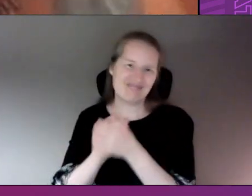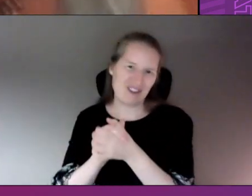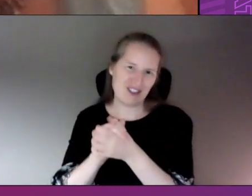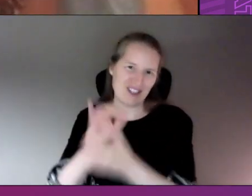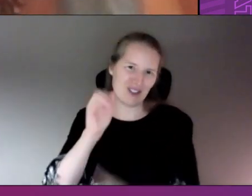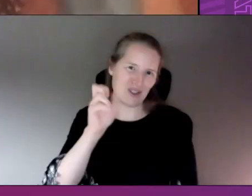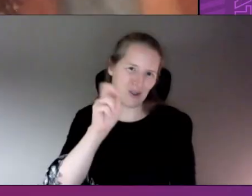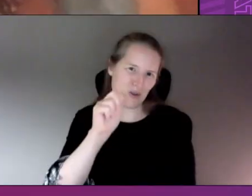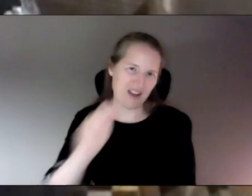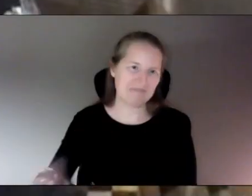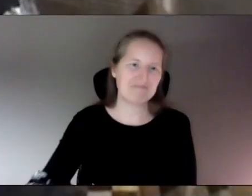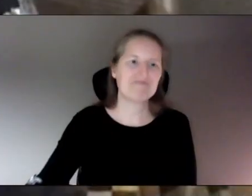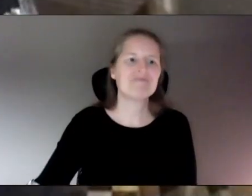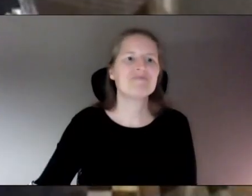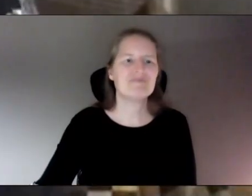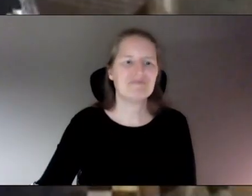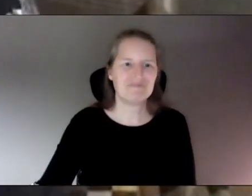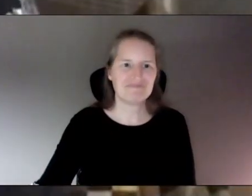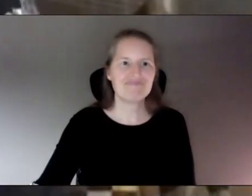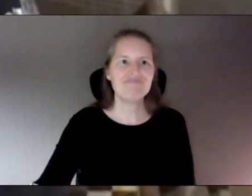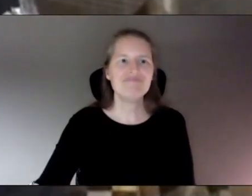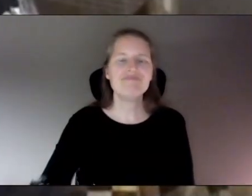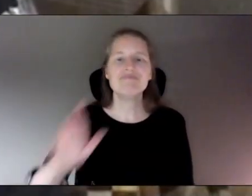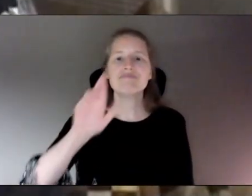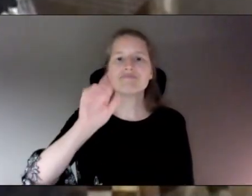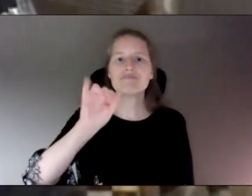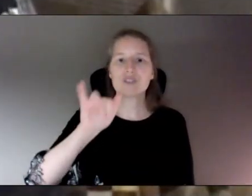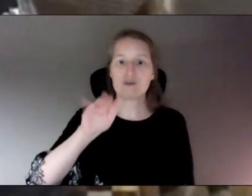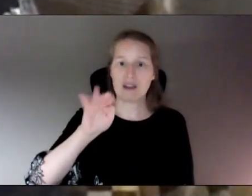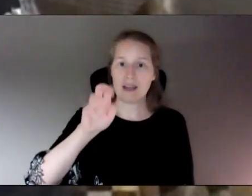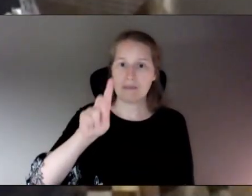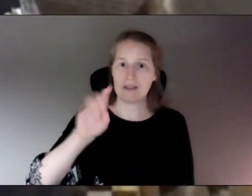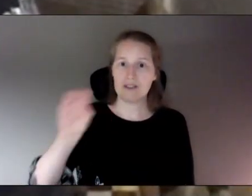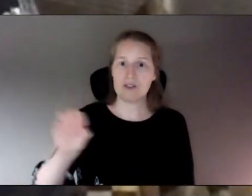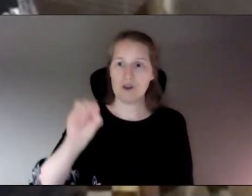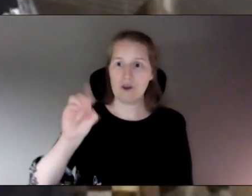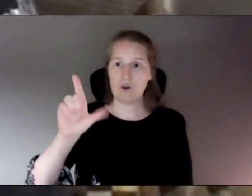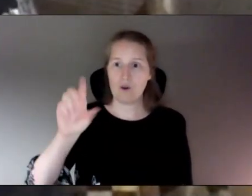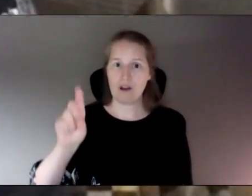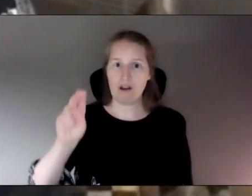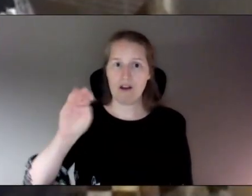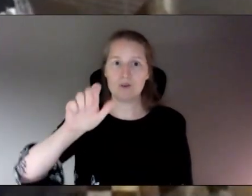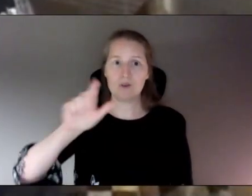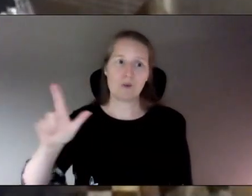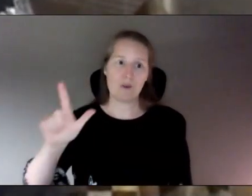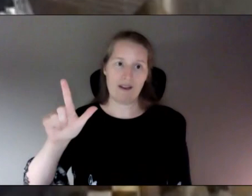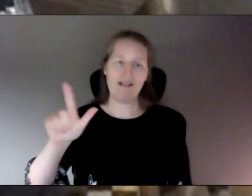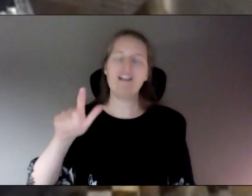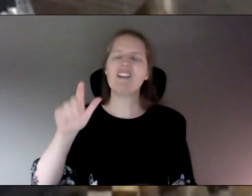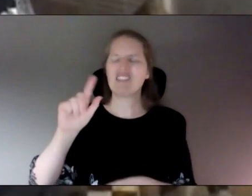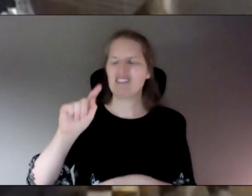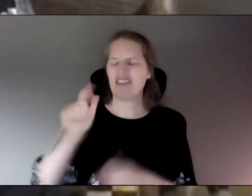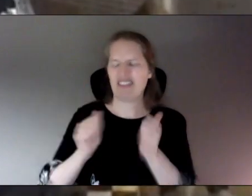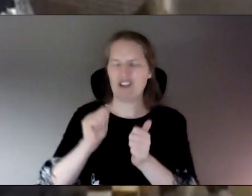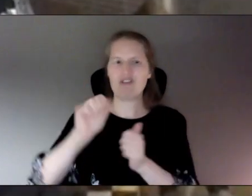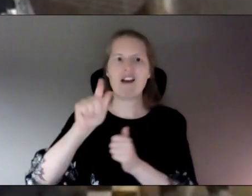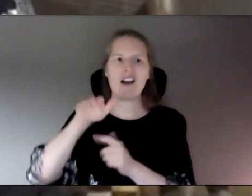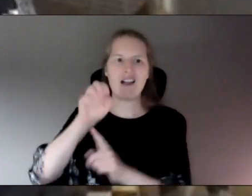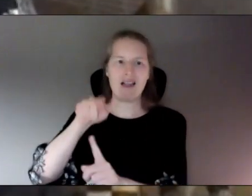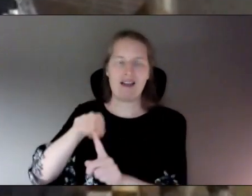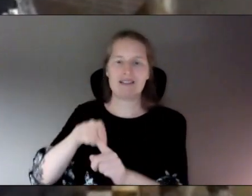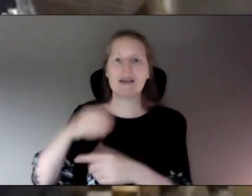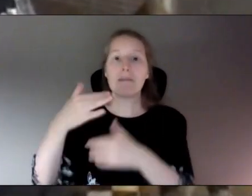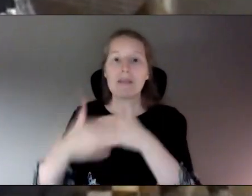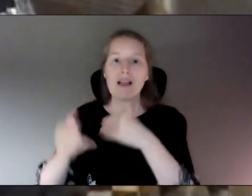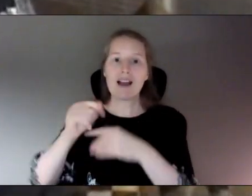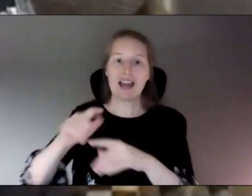For Raymond O. Caldwell's nominated work on Theater Alliance's production of Blood at the Root, Assistant Director Arya Vels had this to